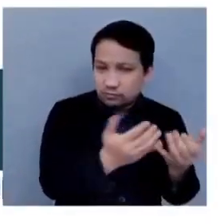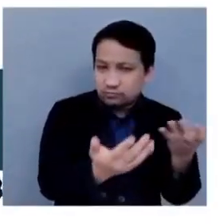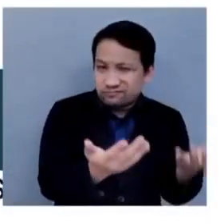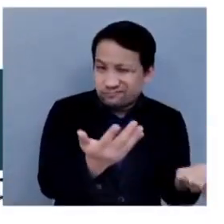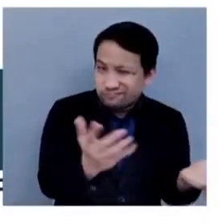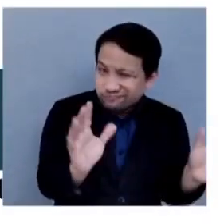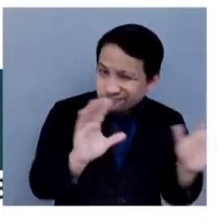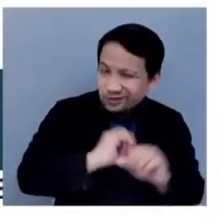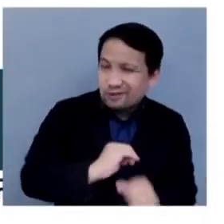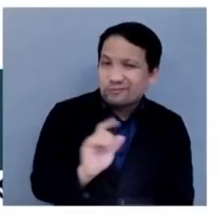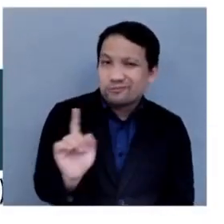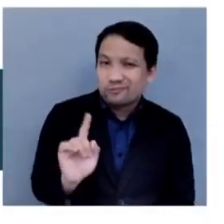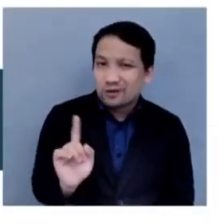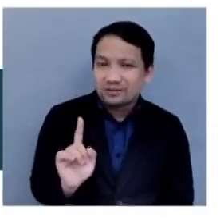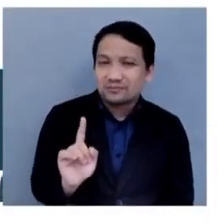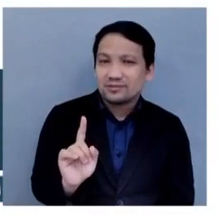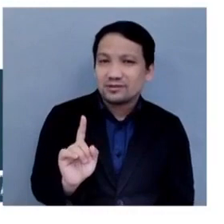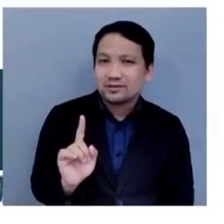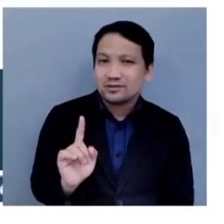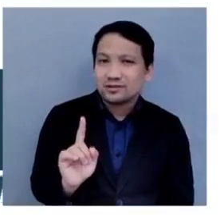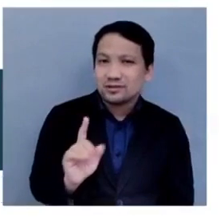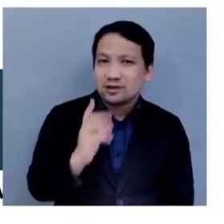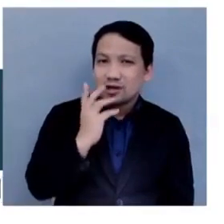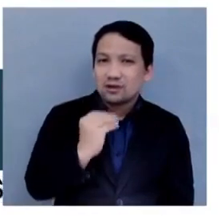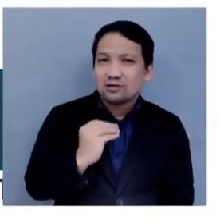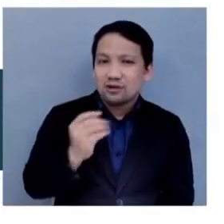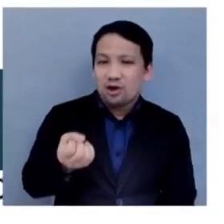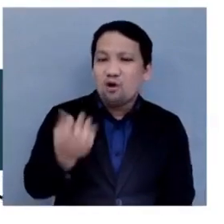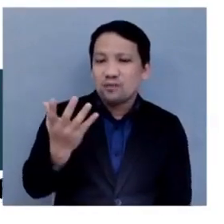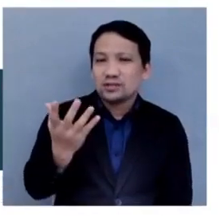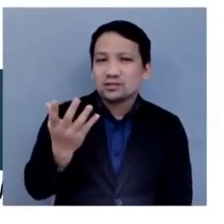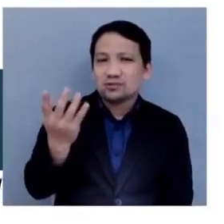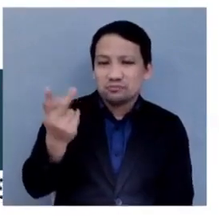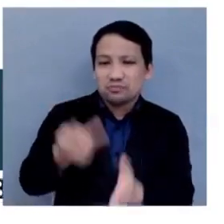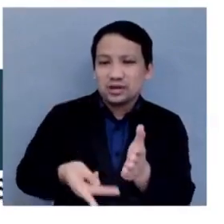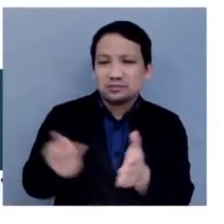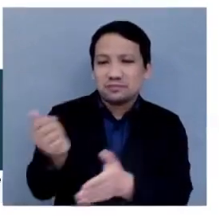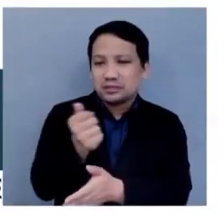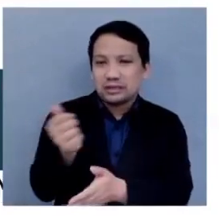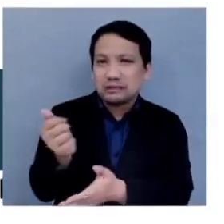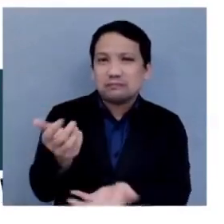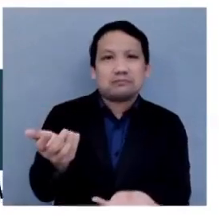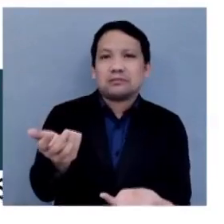to really boil down to how much